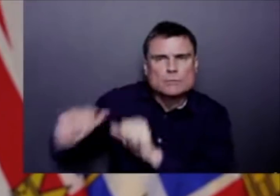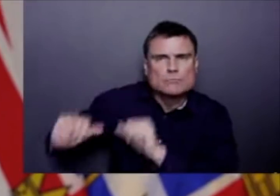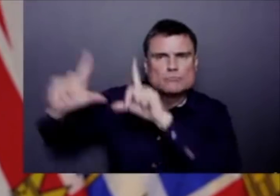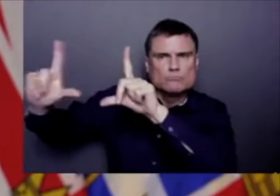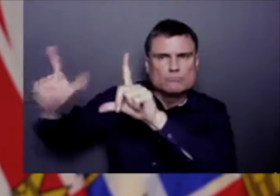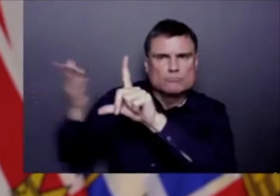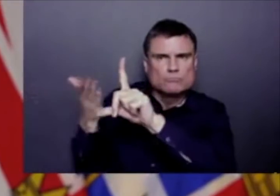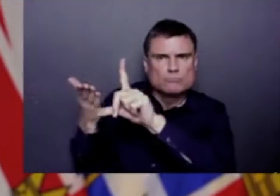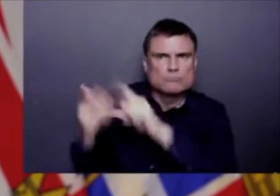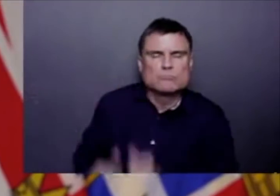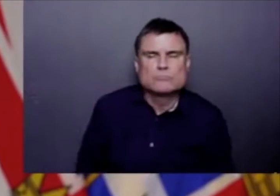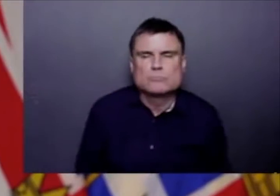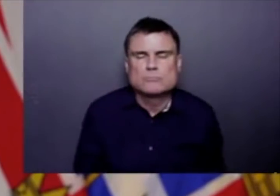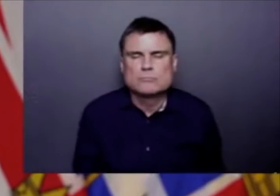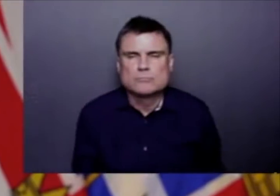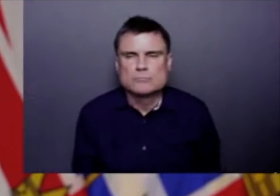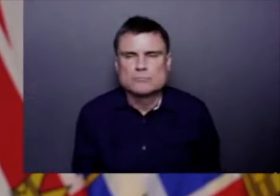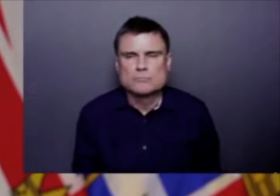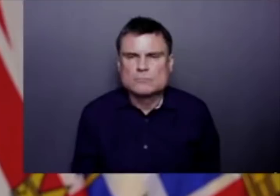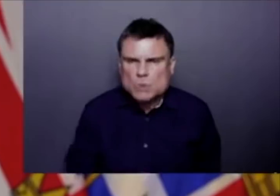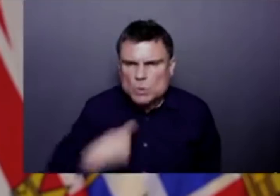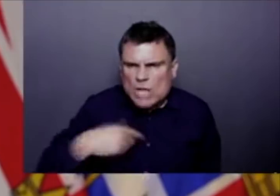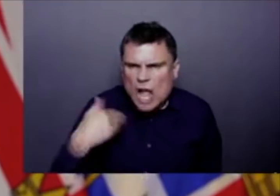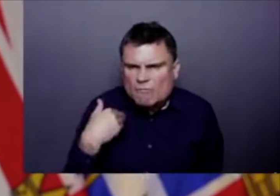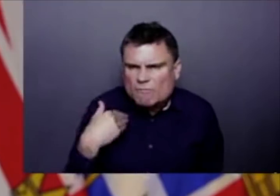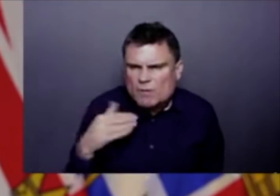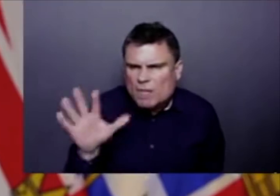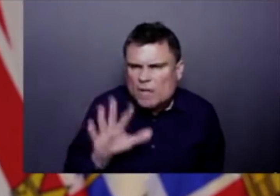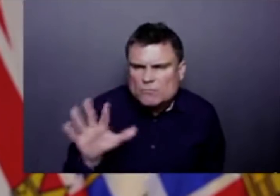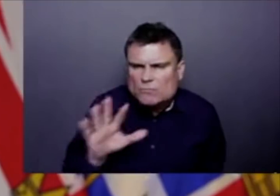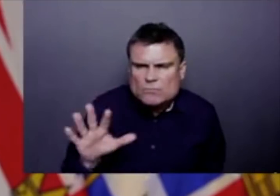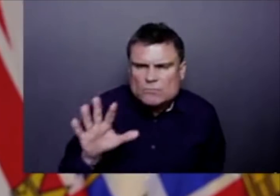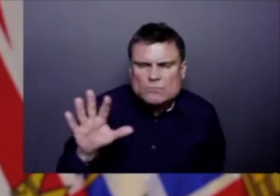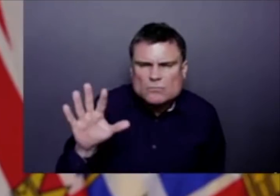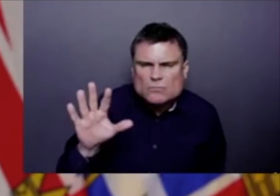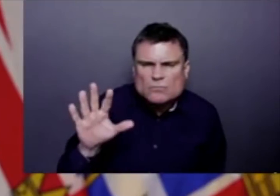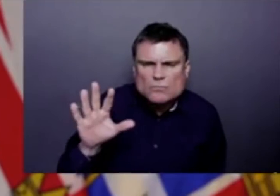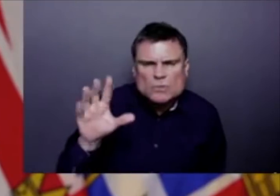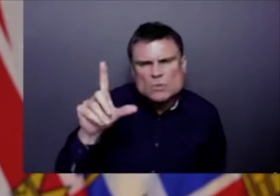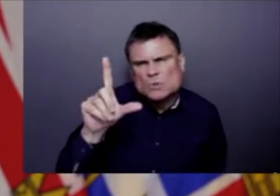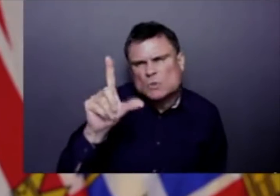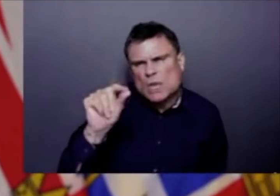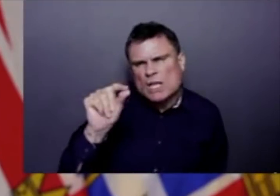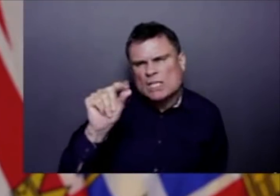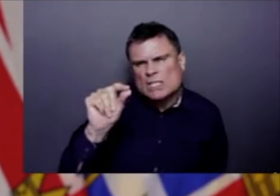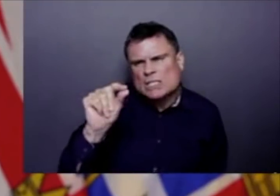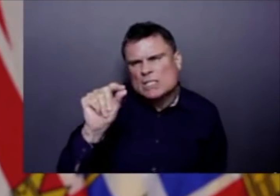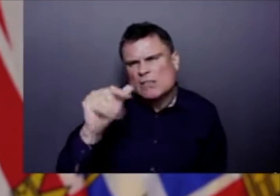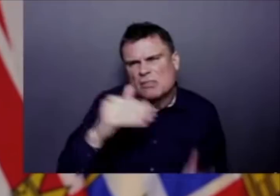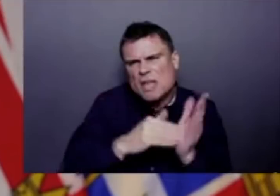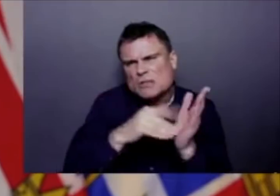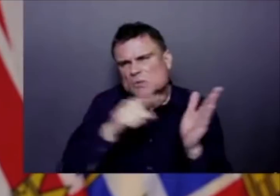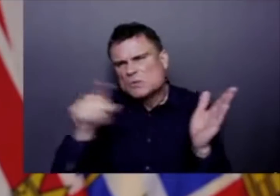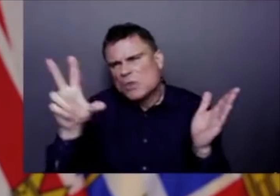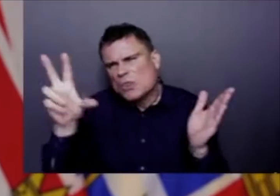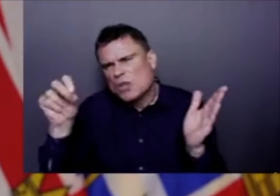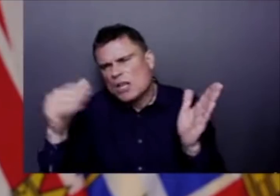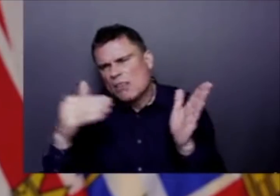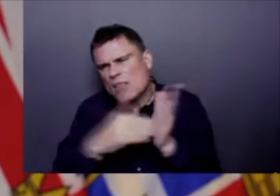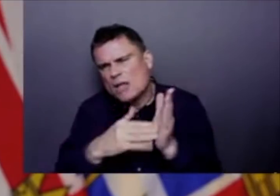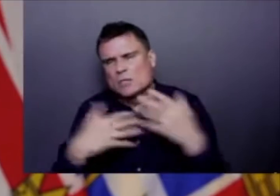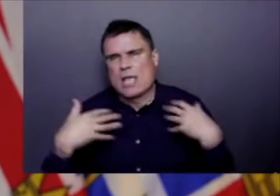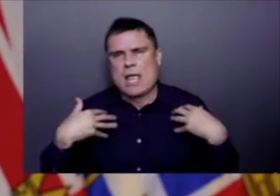we have about 20 to 30,000 healthcare workers who fit into that first priority group, and that is